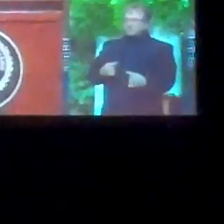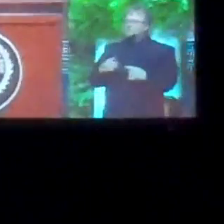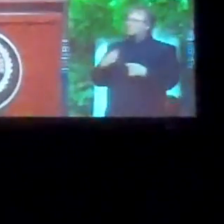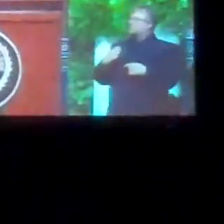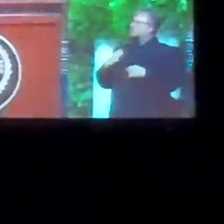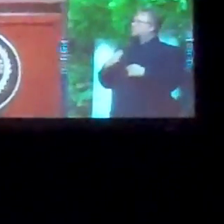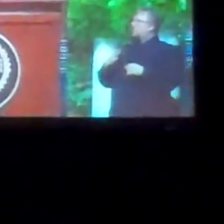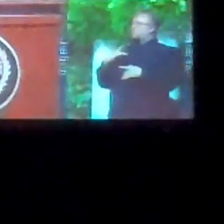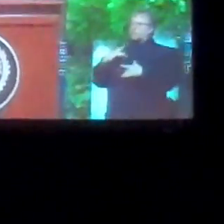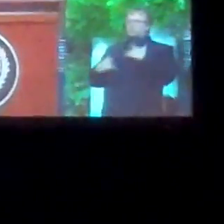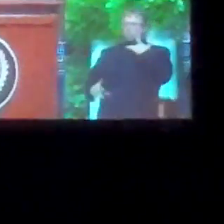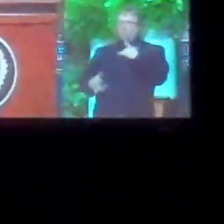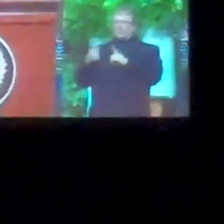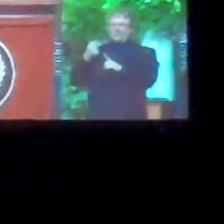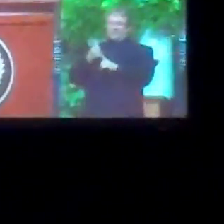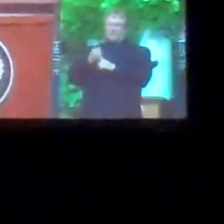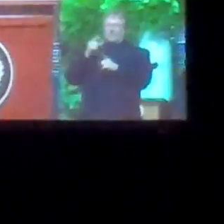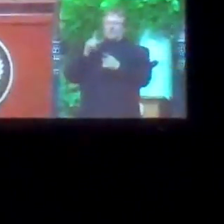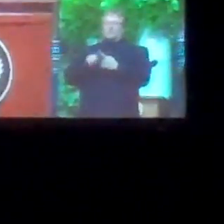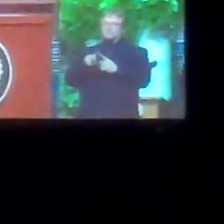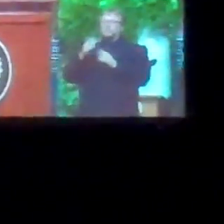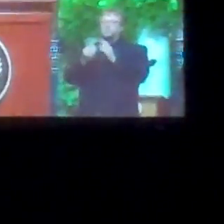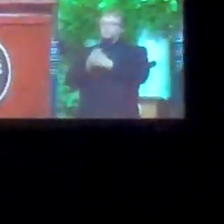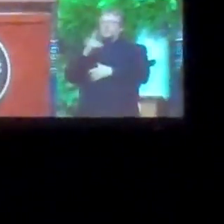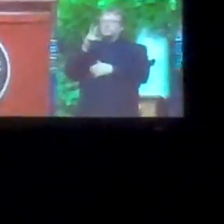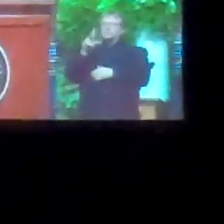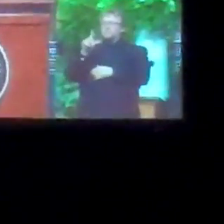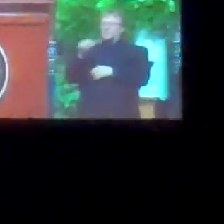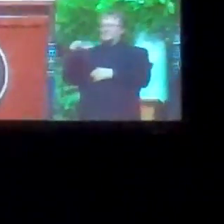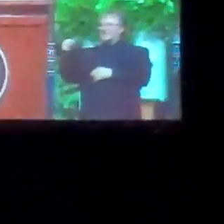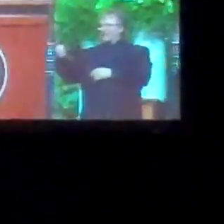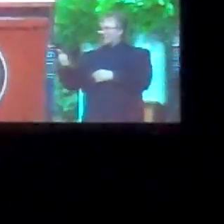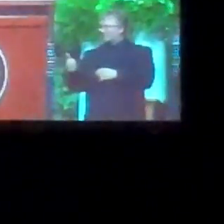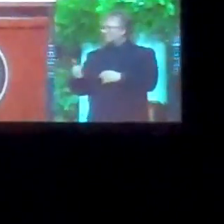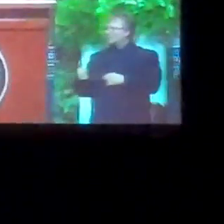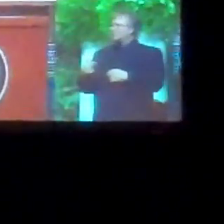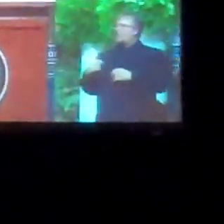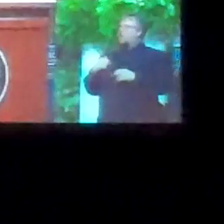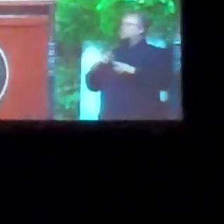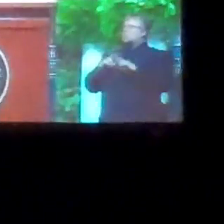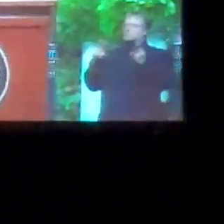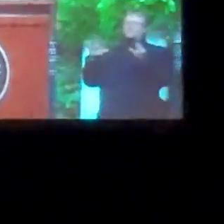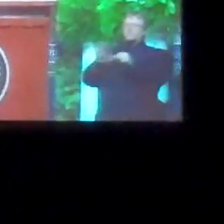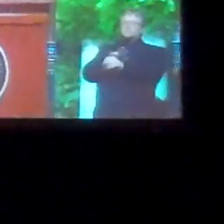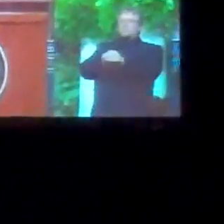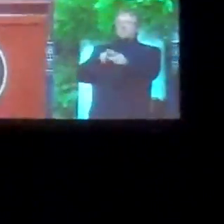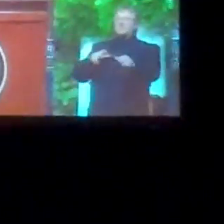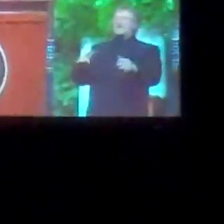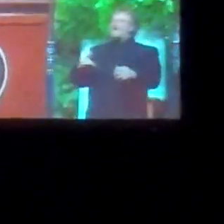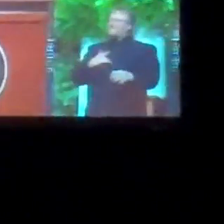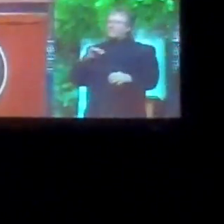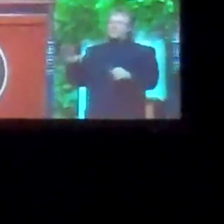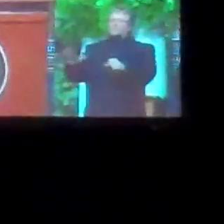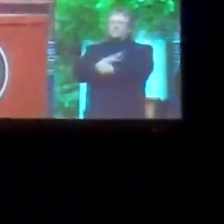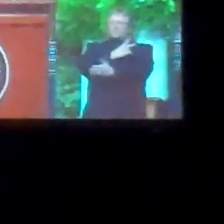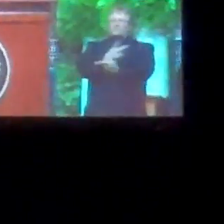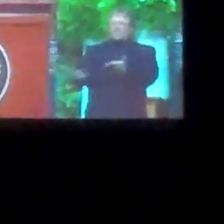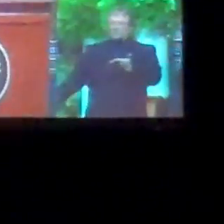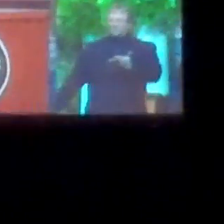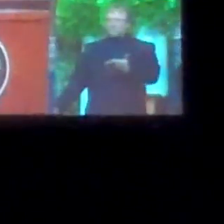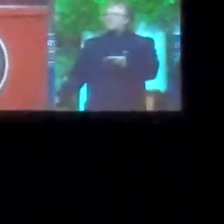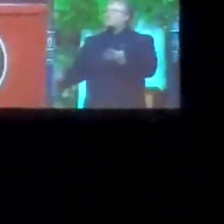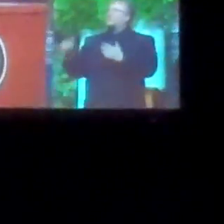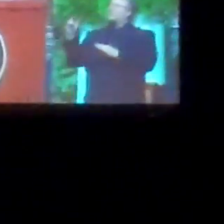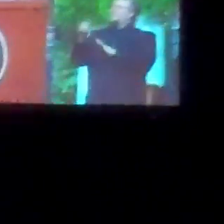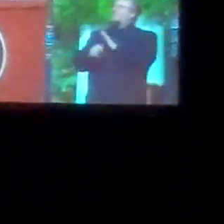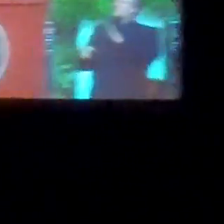disorder until spring 2010, and I was an inch from being a complete dropout, and I felt like a total failure. At this point,